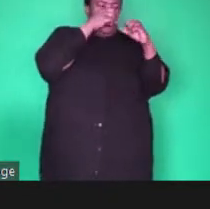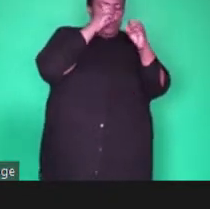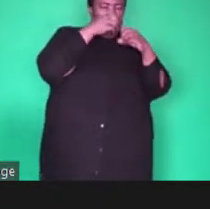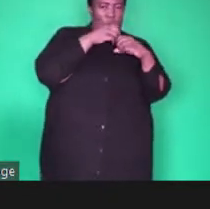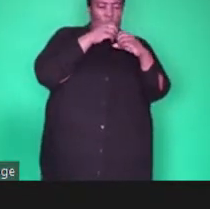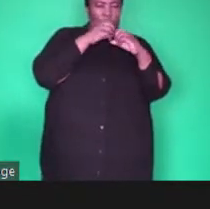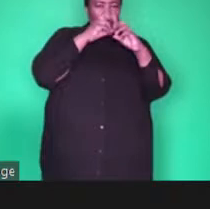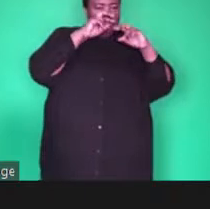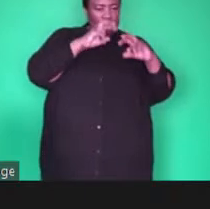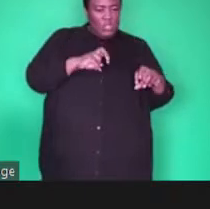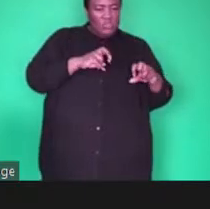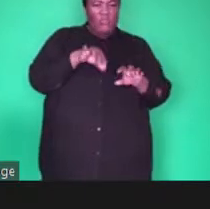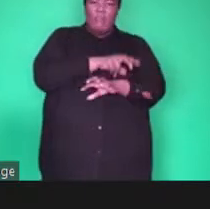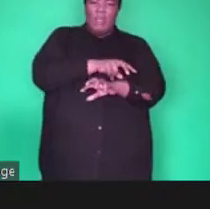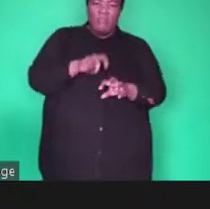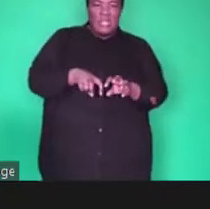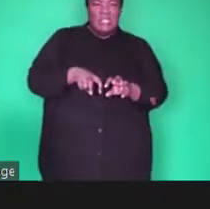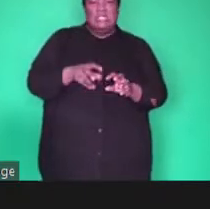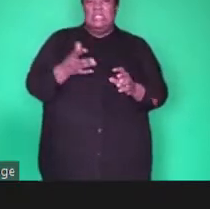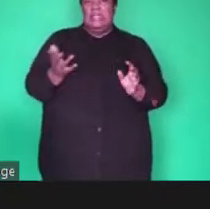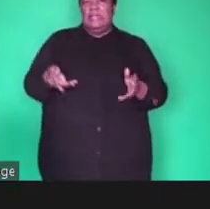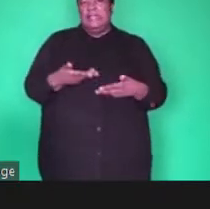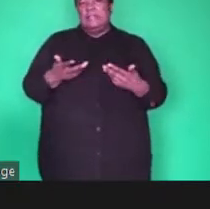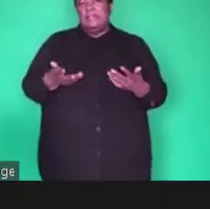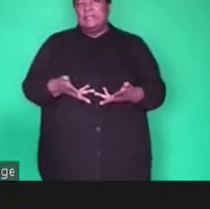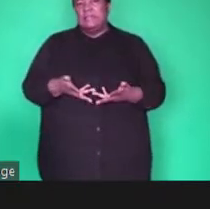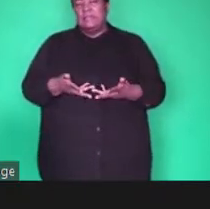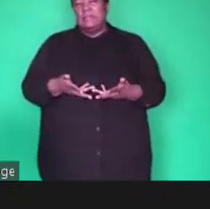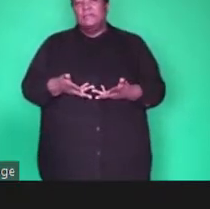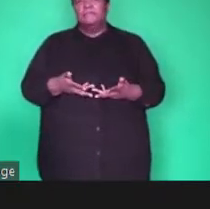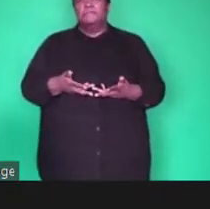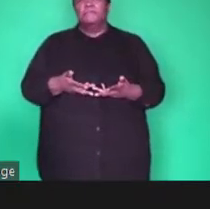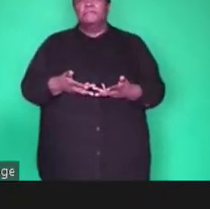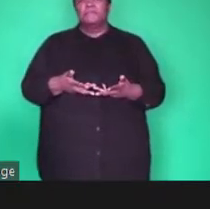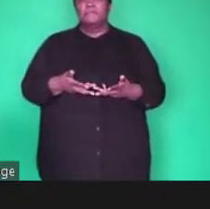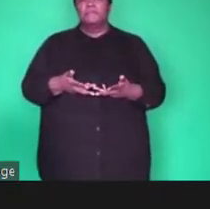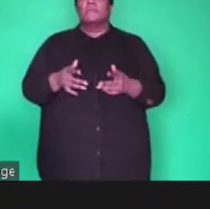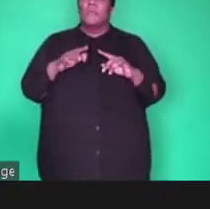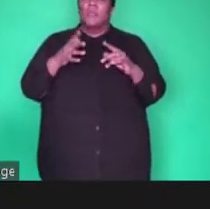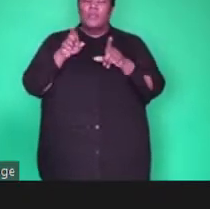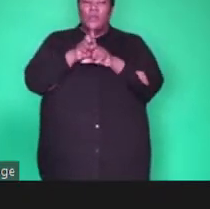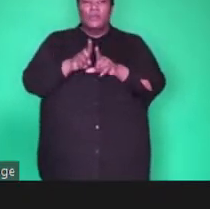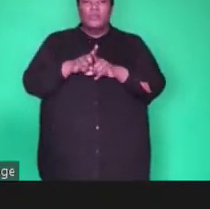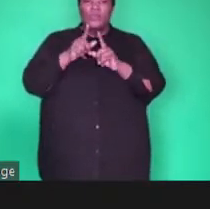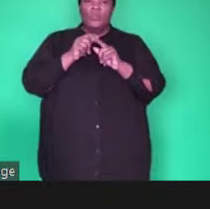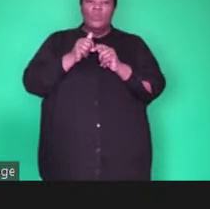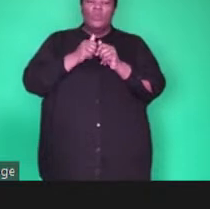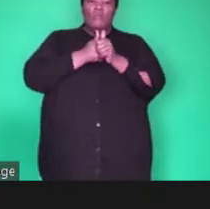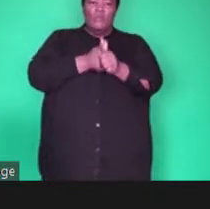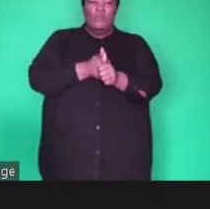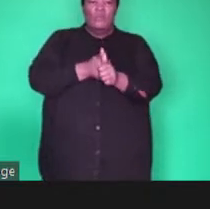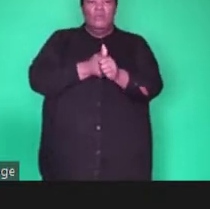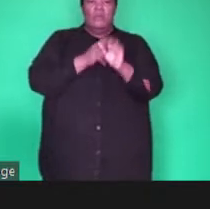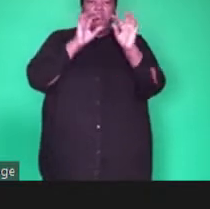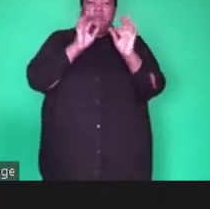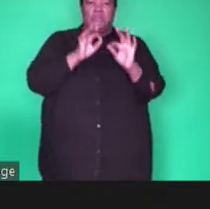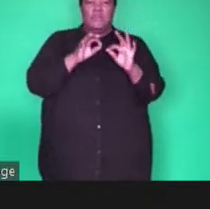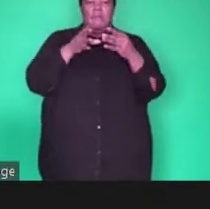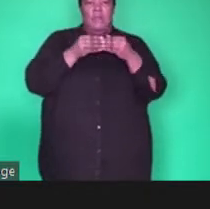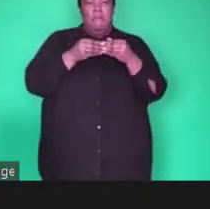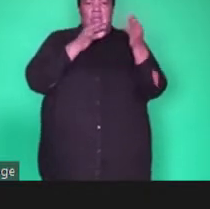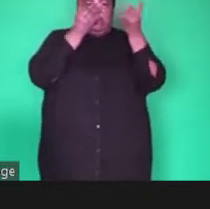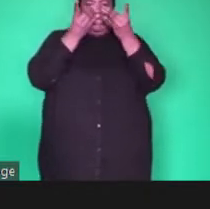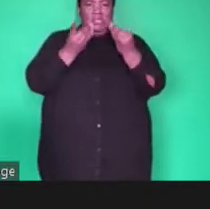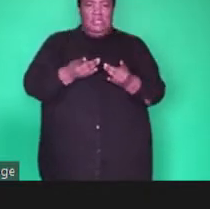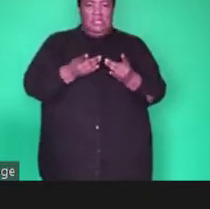of migration and asylum related terms and following, so official migration statistics on flows for